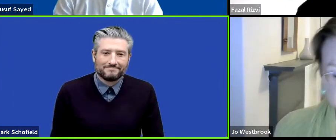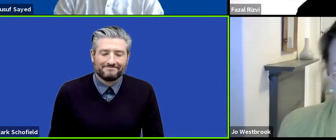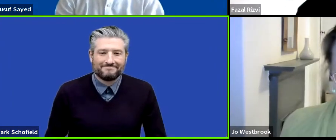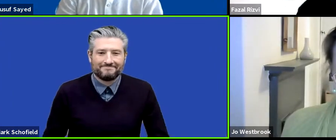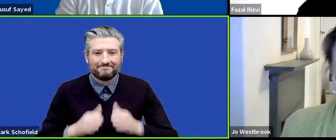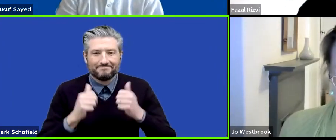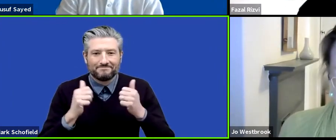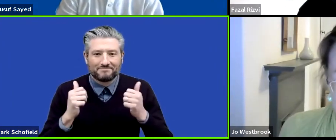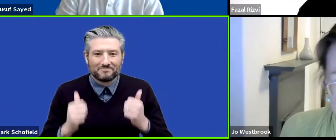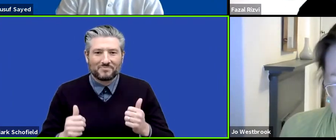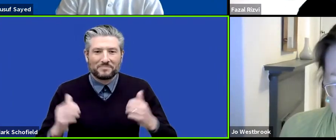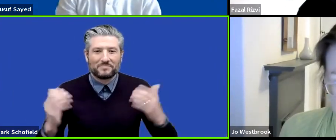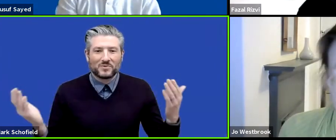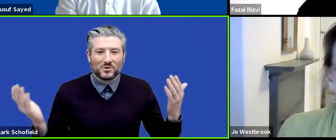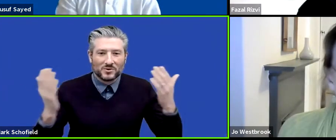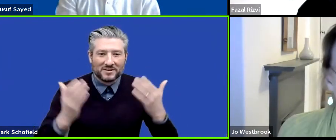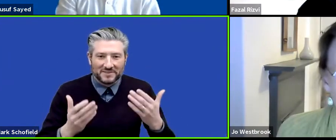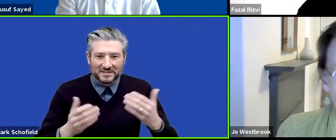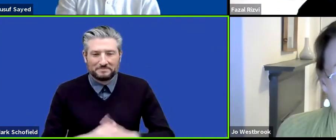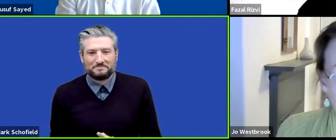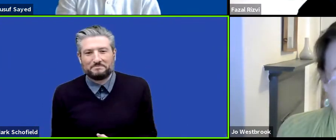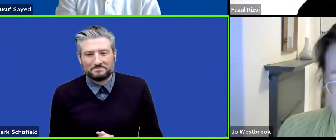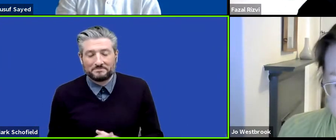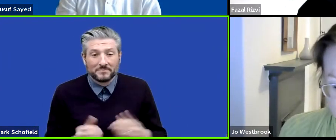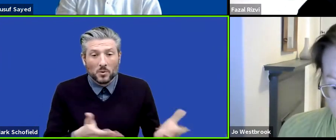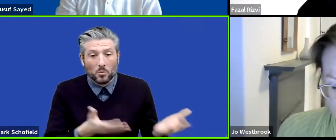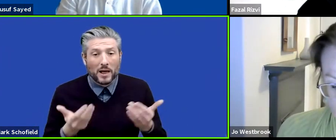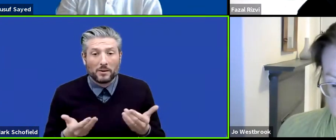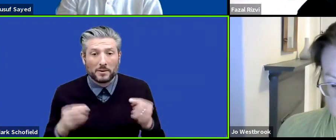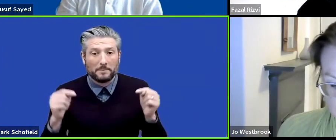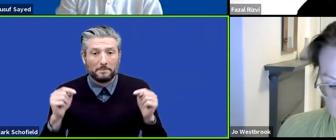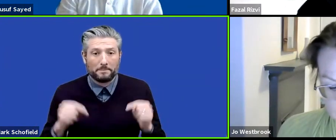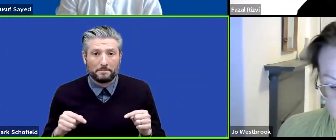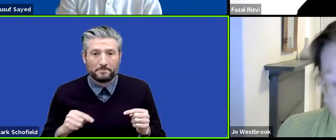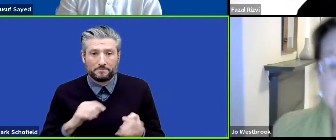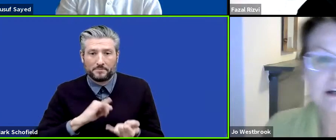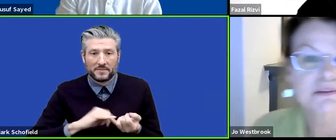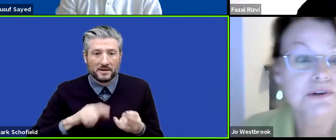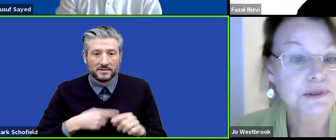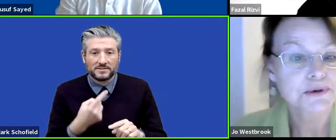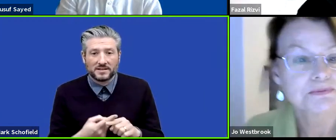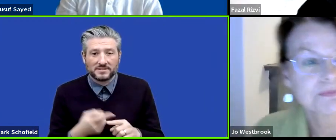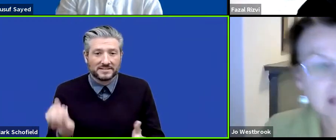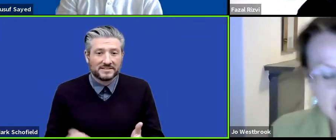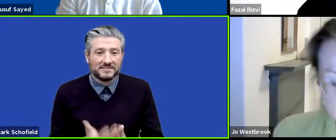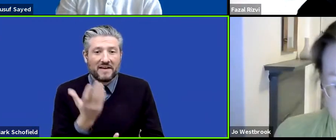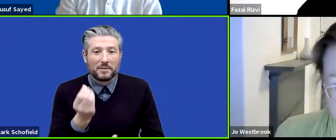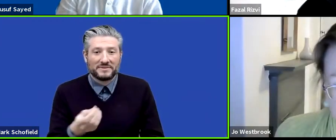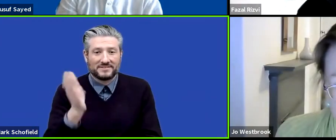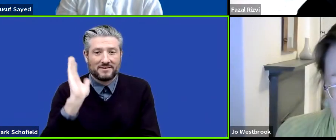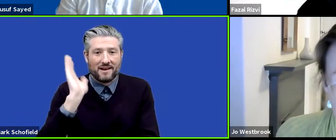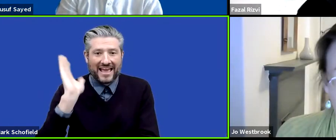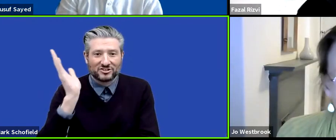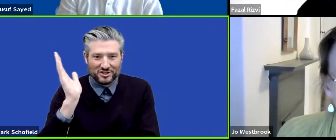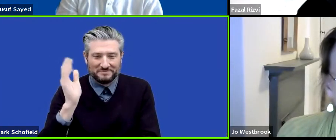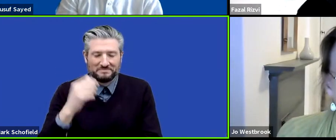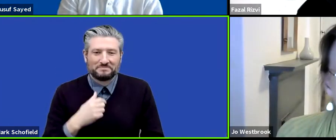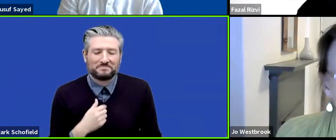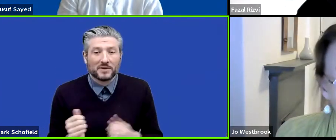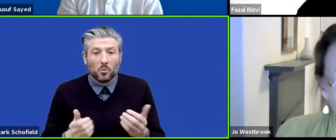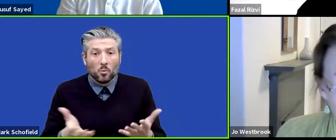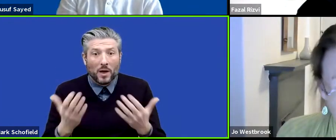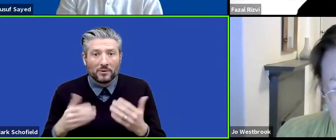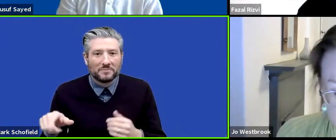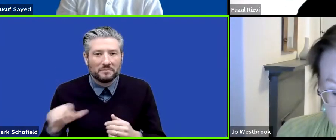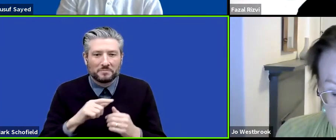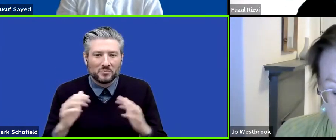Welcome to this Sussex Development Lecture to everyone watching online through Zoom and YouTube. I'm